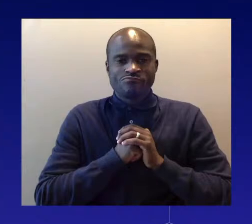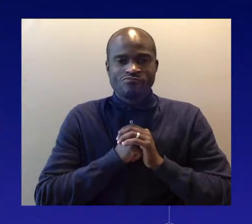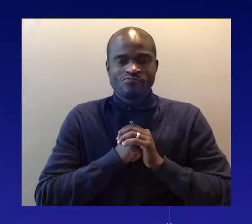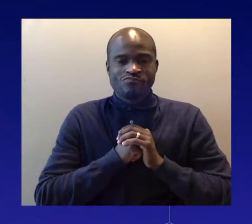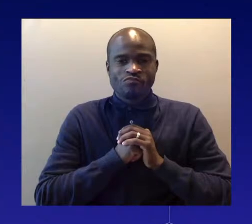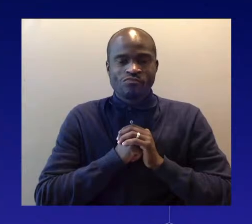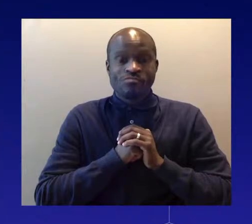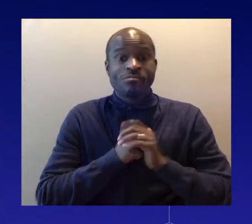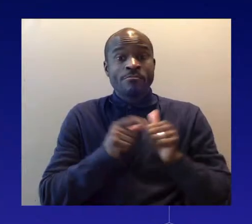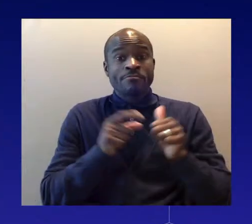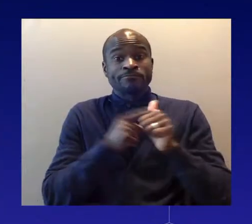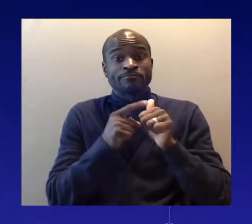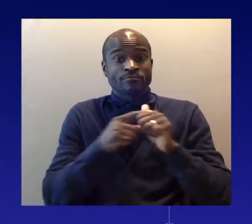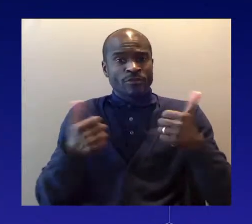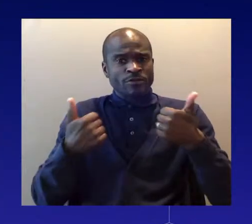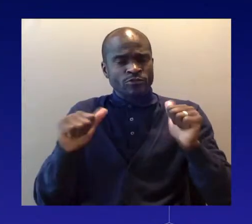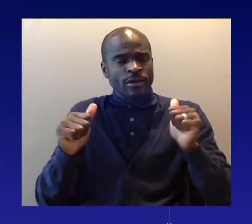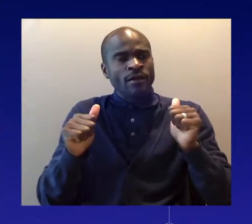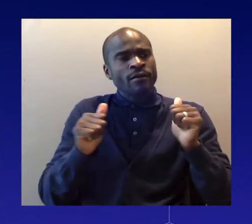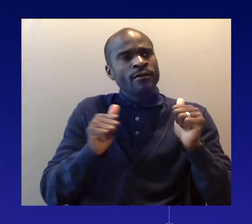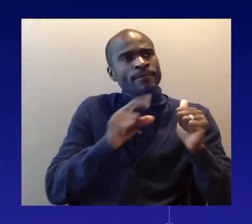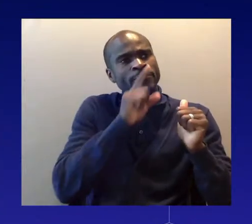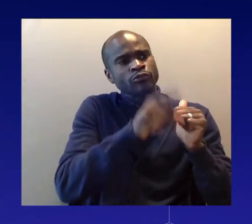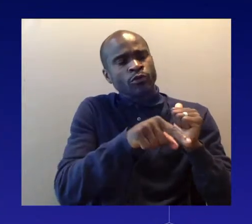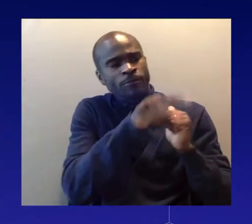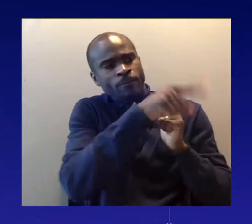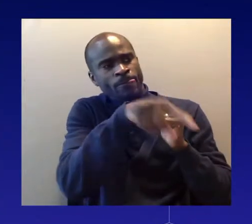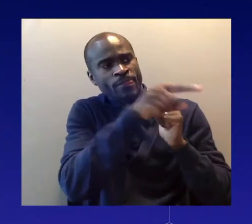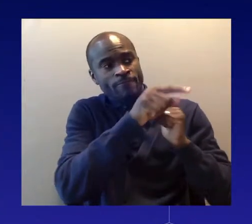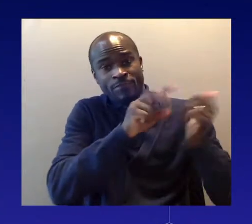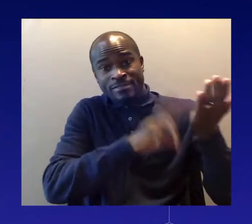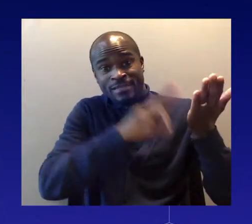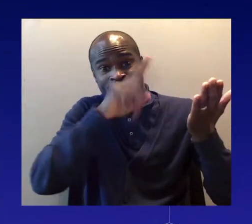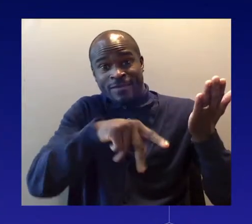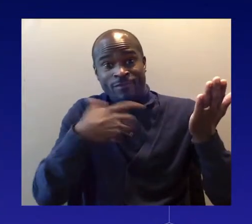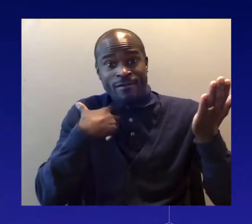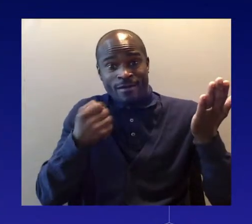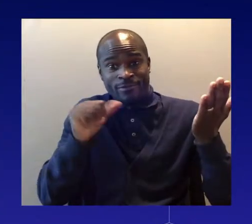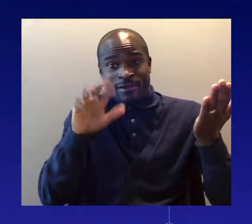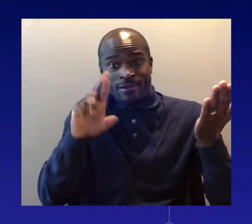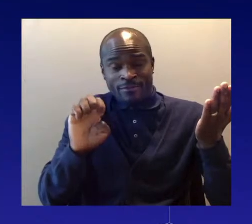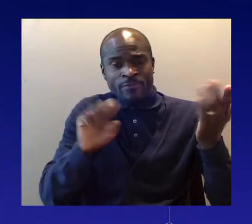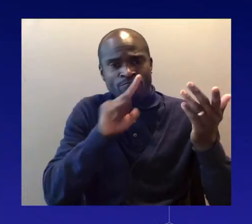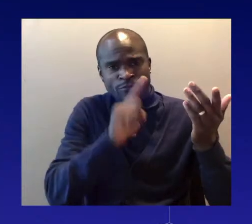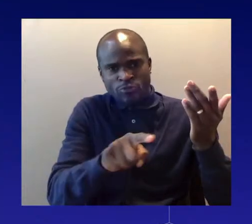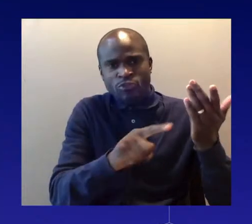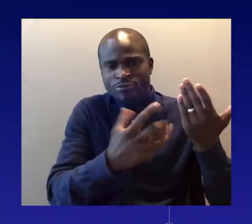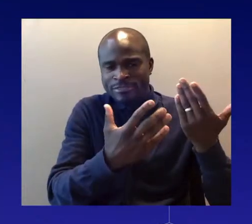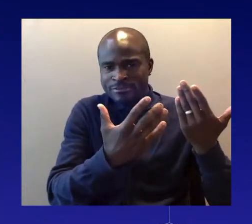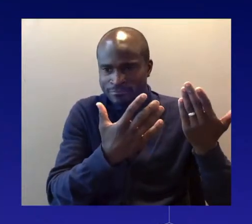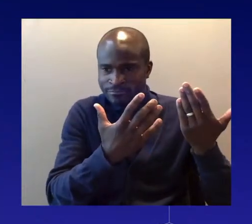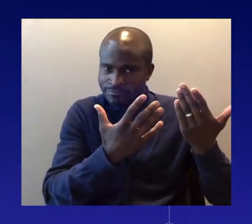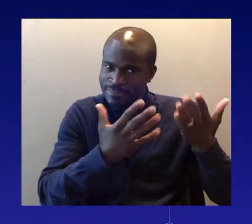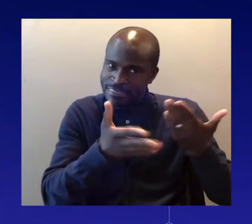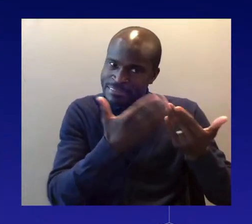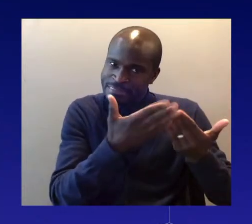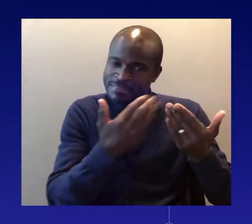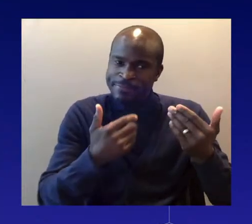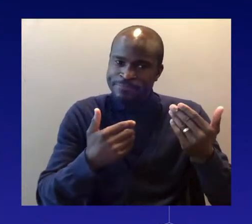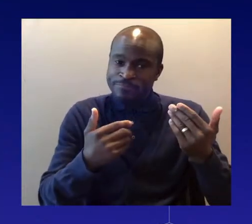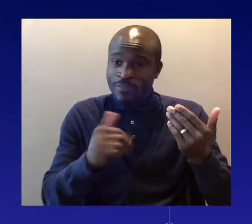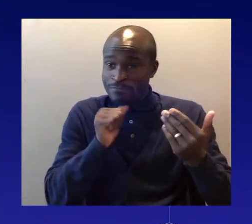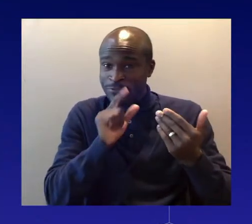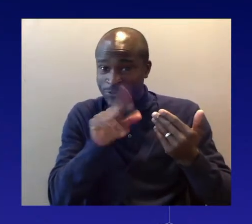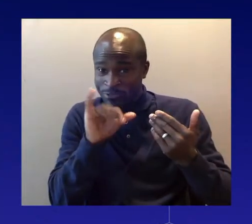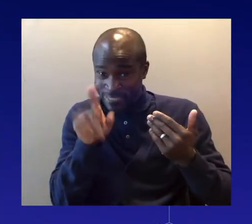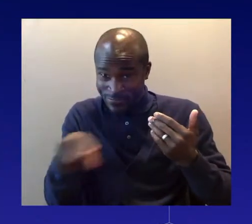to enroll in Medicaid or Medicare or social services programs, it's not that easy, right? And simple